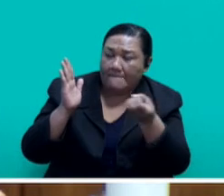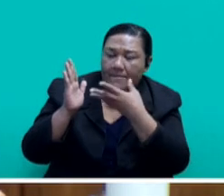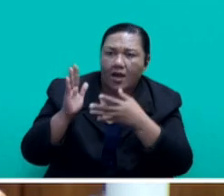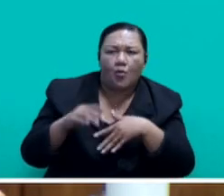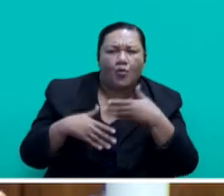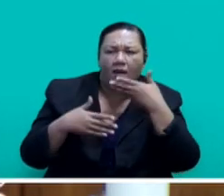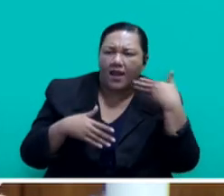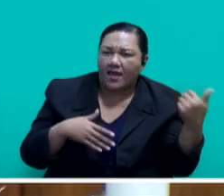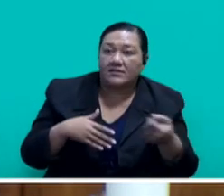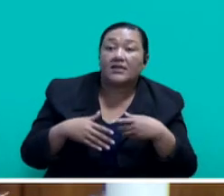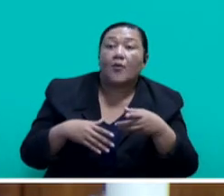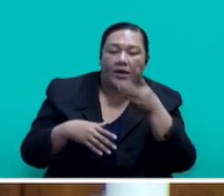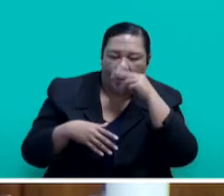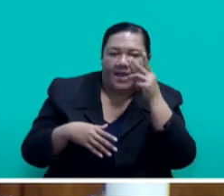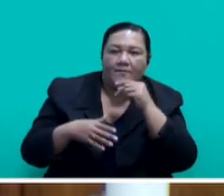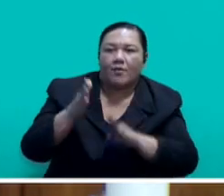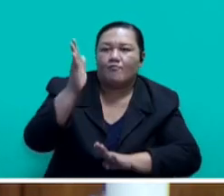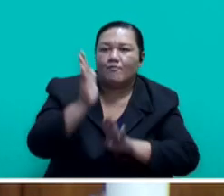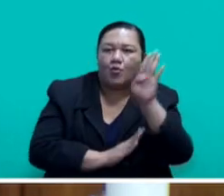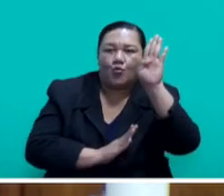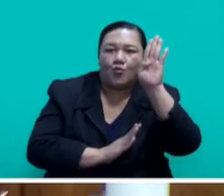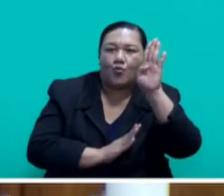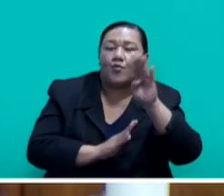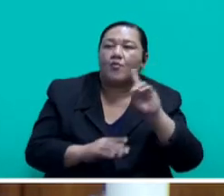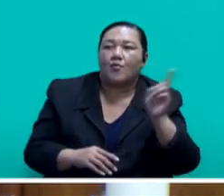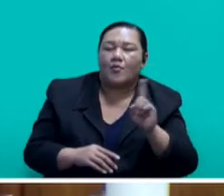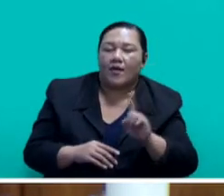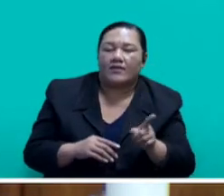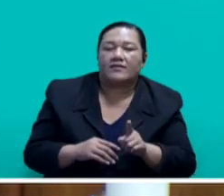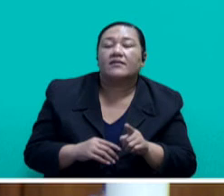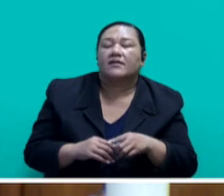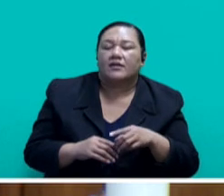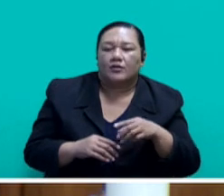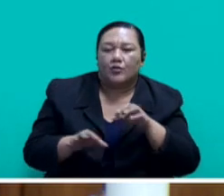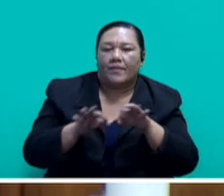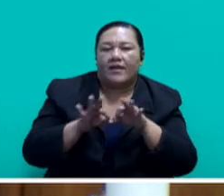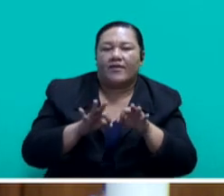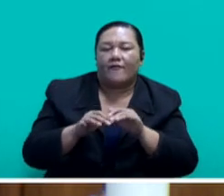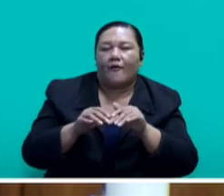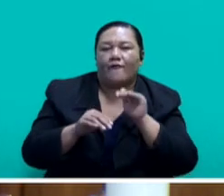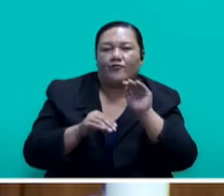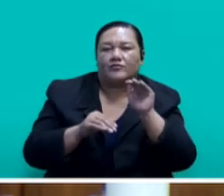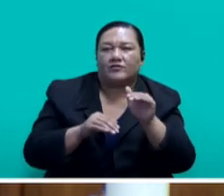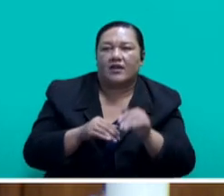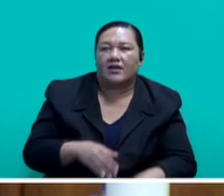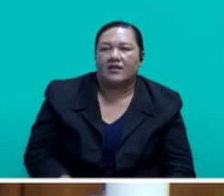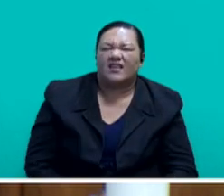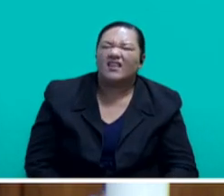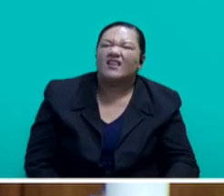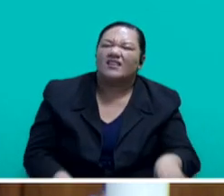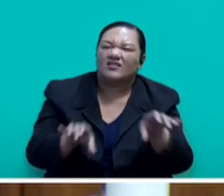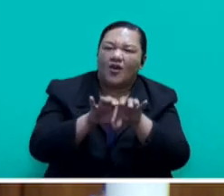boost and confidence in planning the future. Mr. Speaker, sir, it's common knowledge